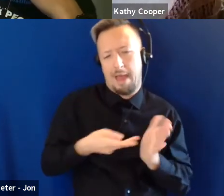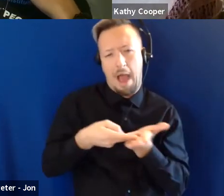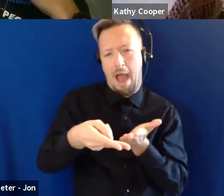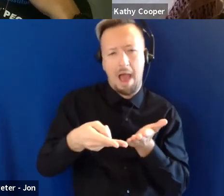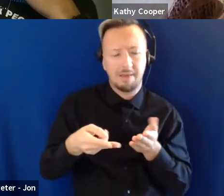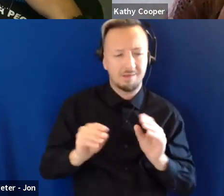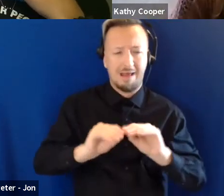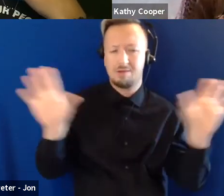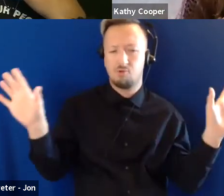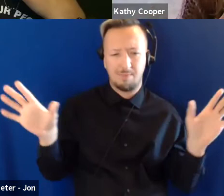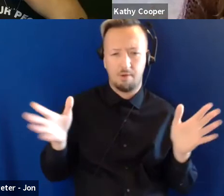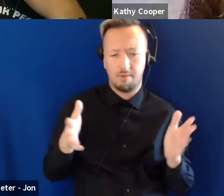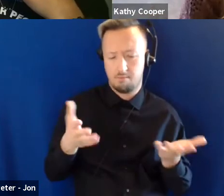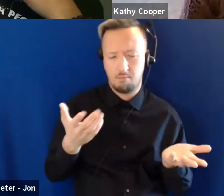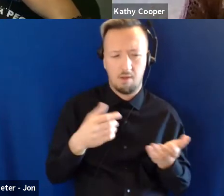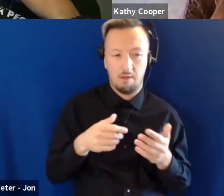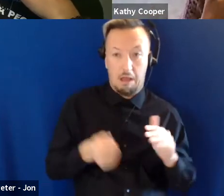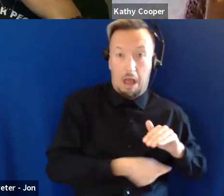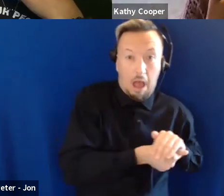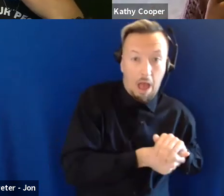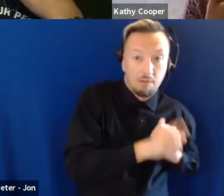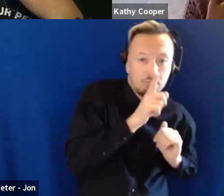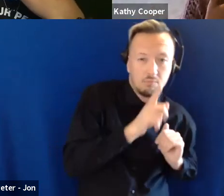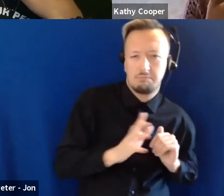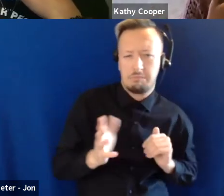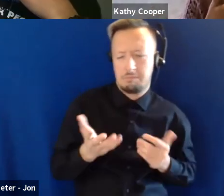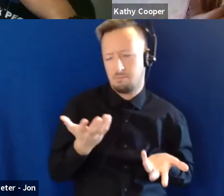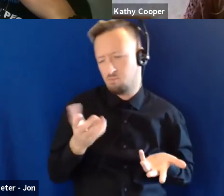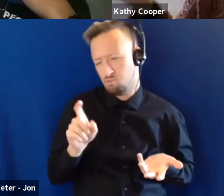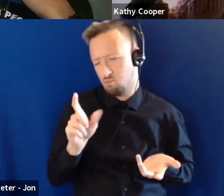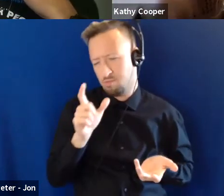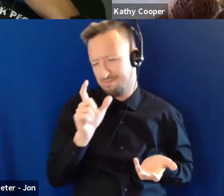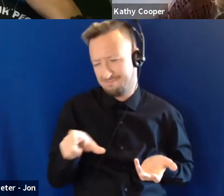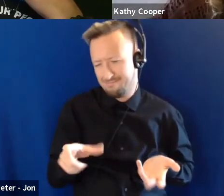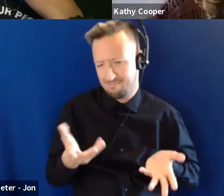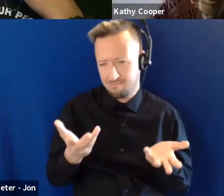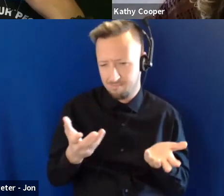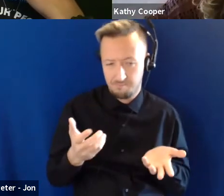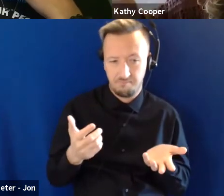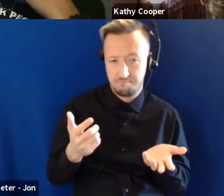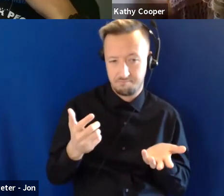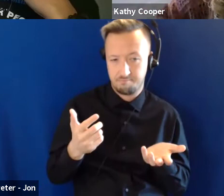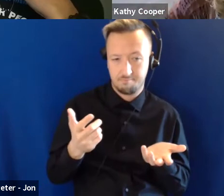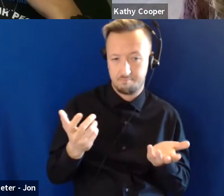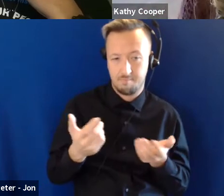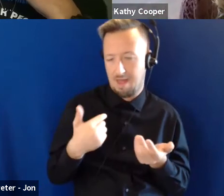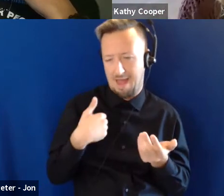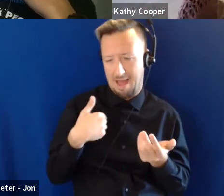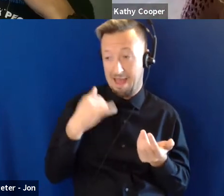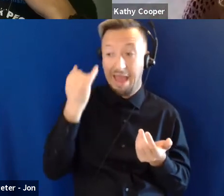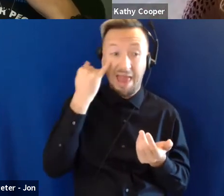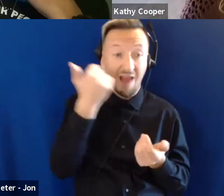much headache that way. So I don't know why you would want to hide it. I would definitely give it to